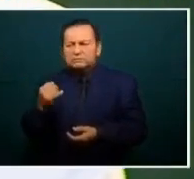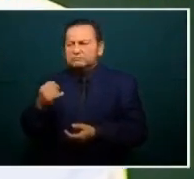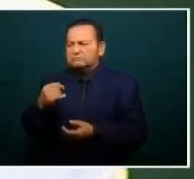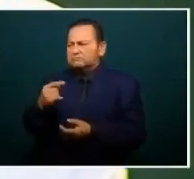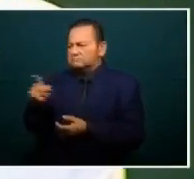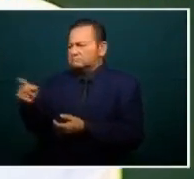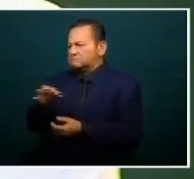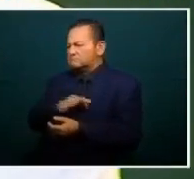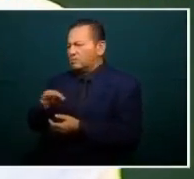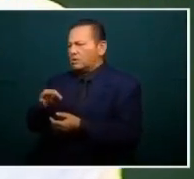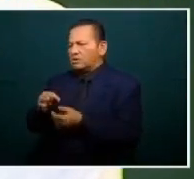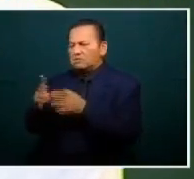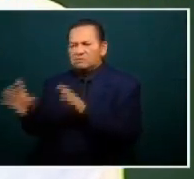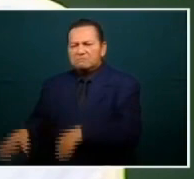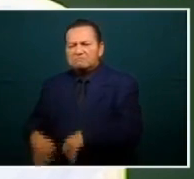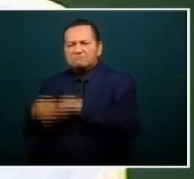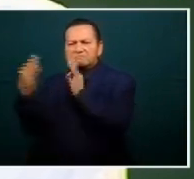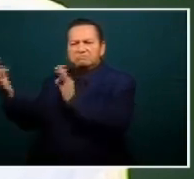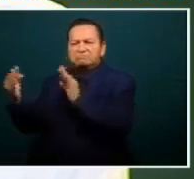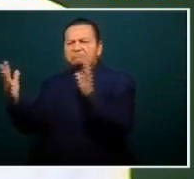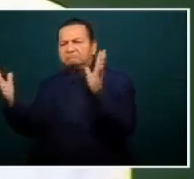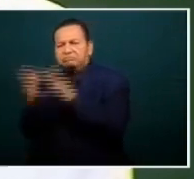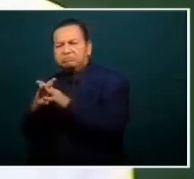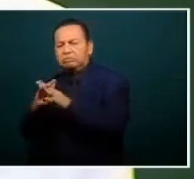It's the best invention